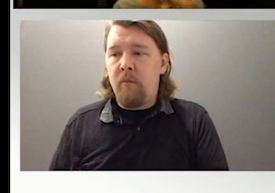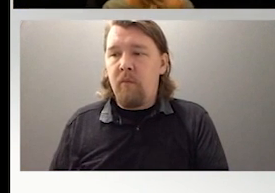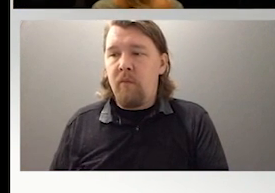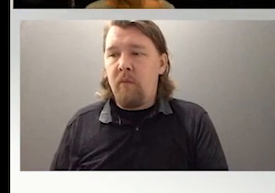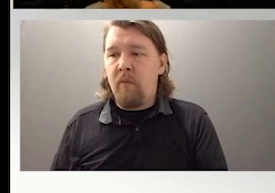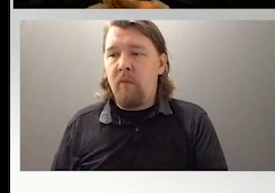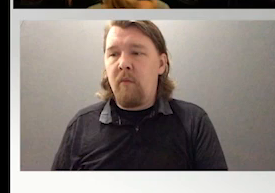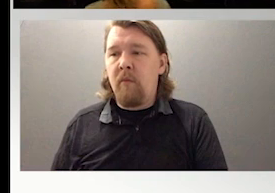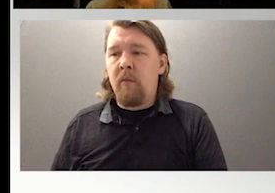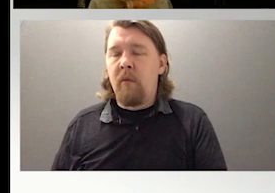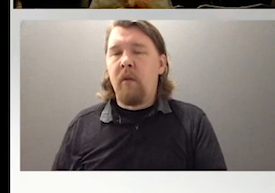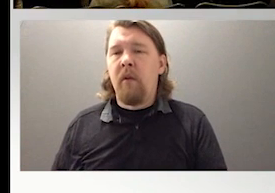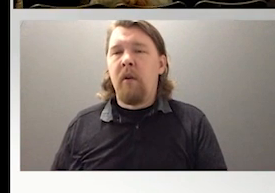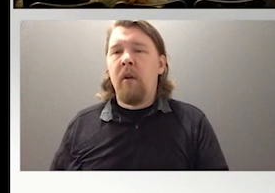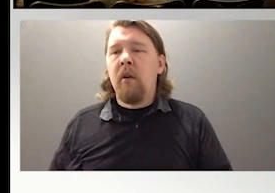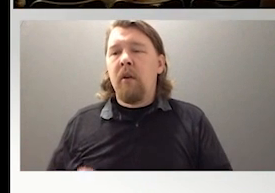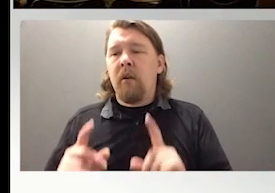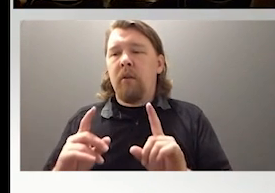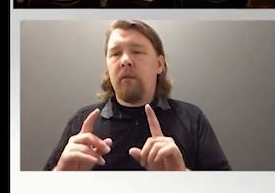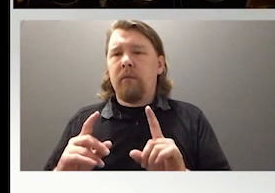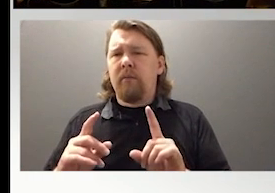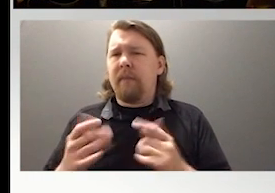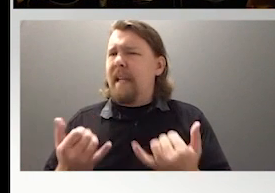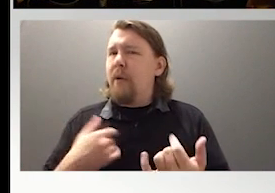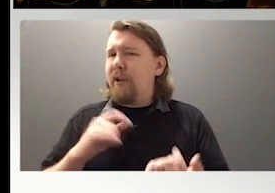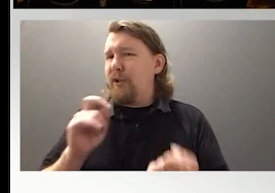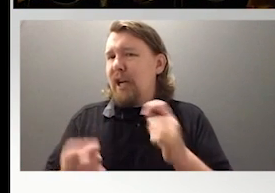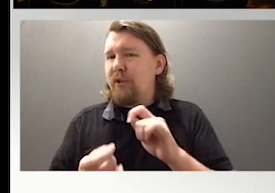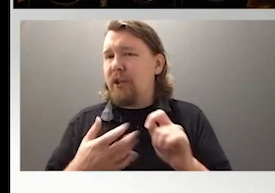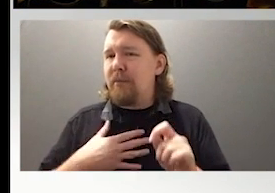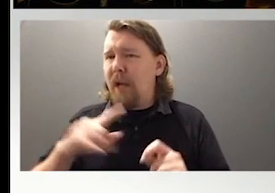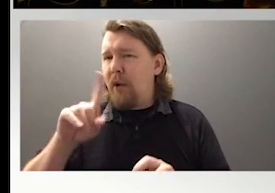Well, based on her question, I'm gonna change mine.